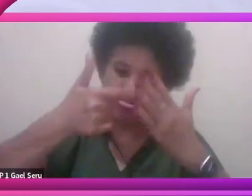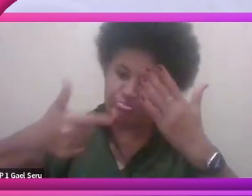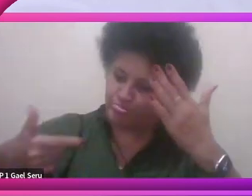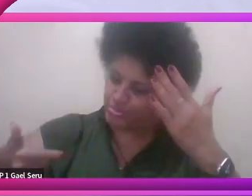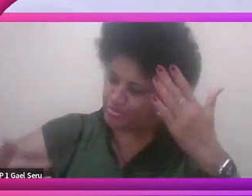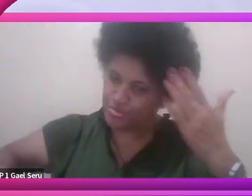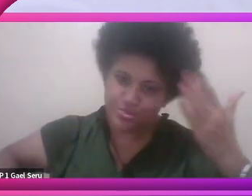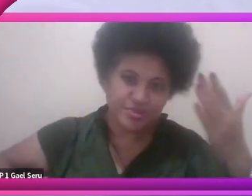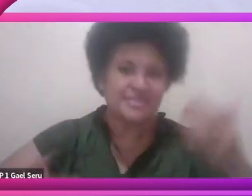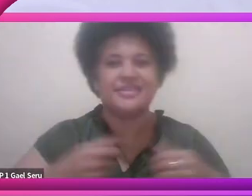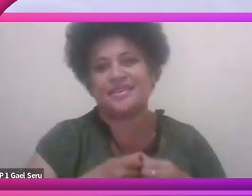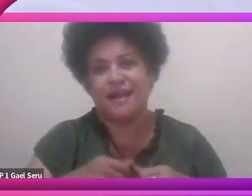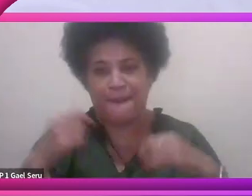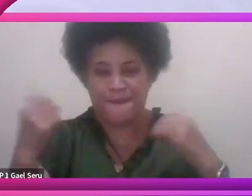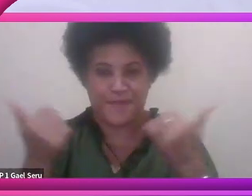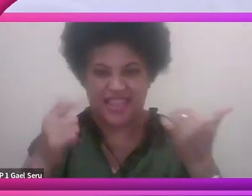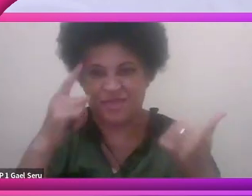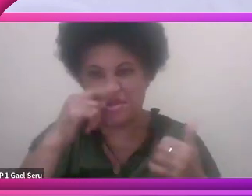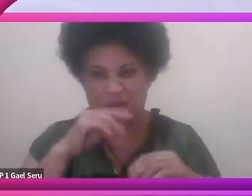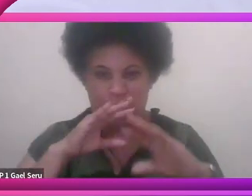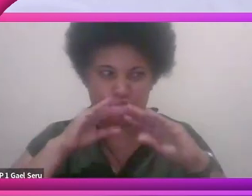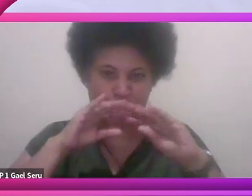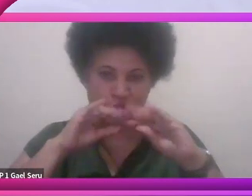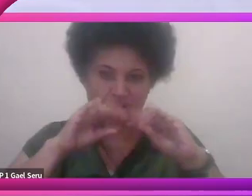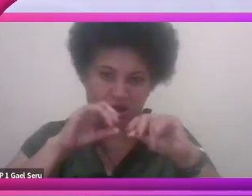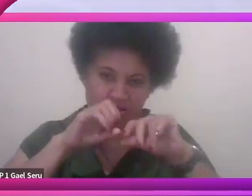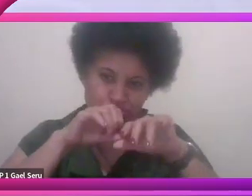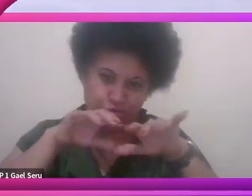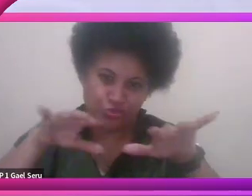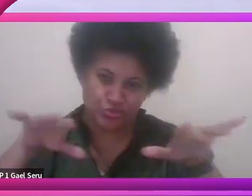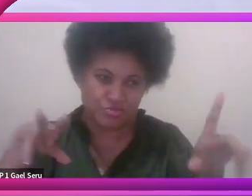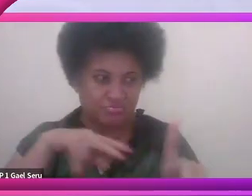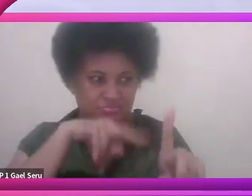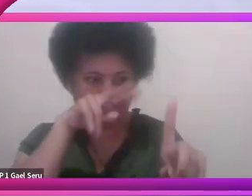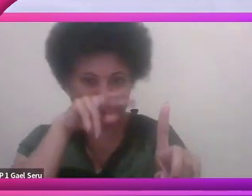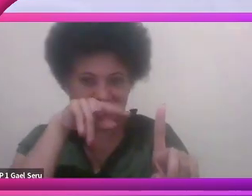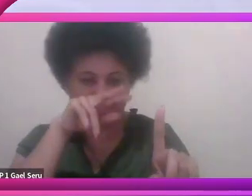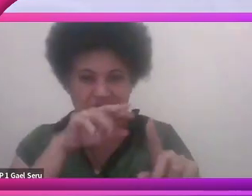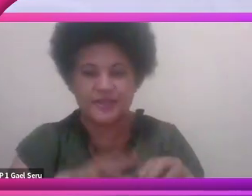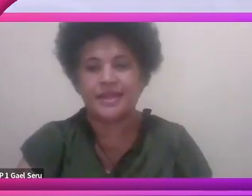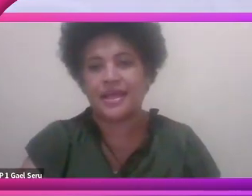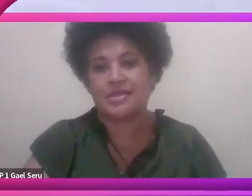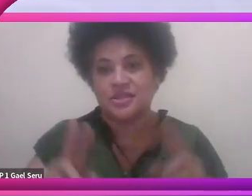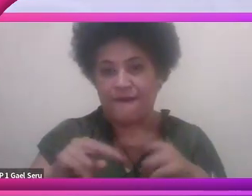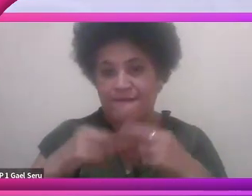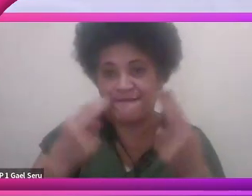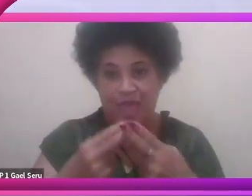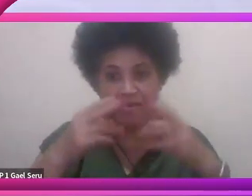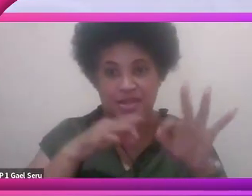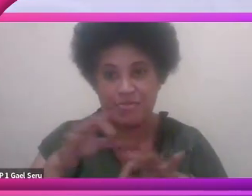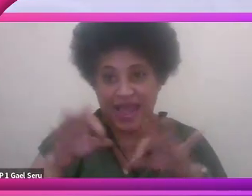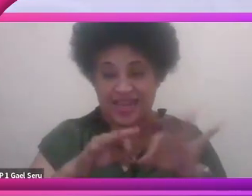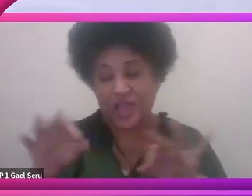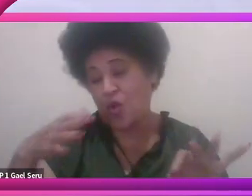witnessed in the community. Also, the services. The family planning have changed. All health